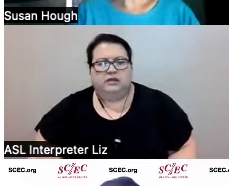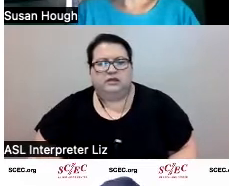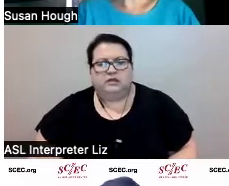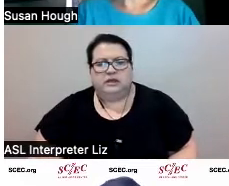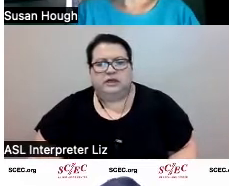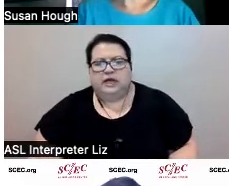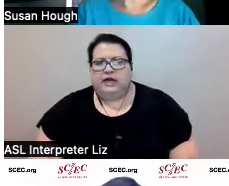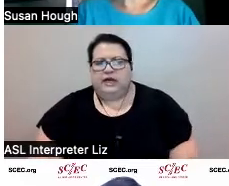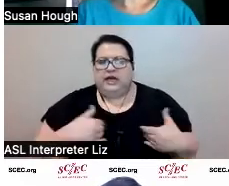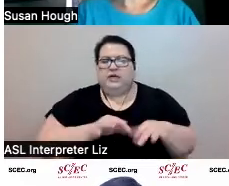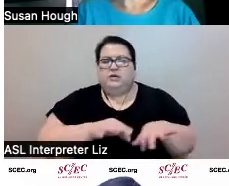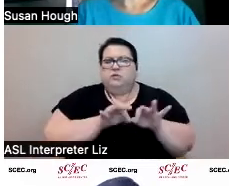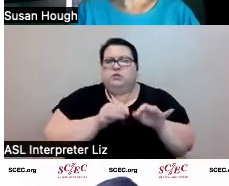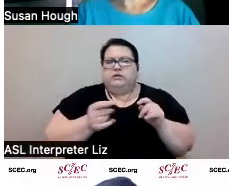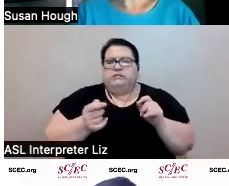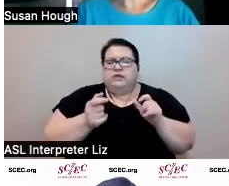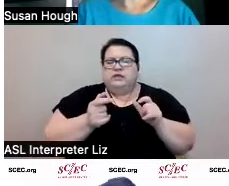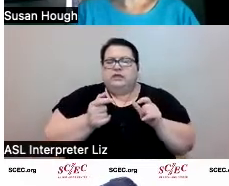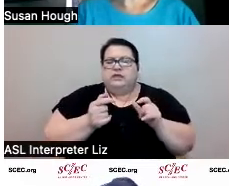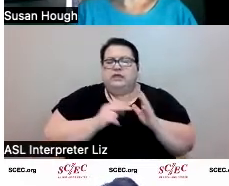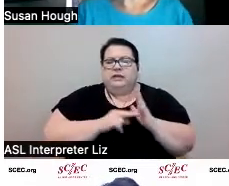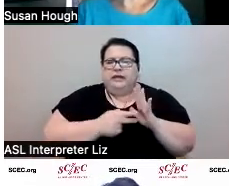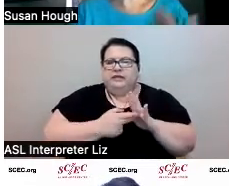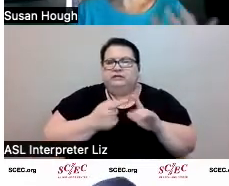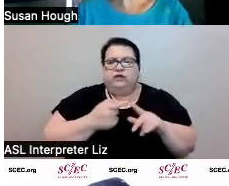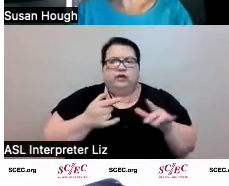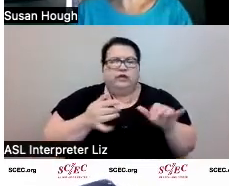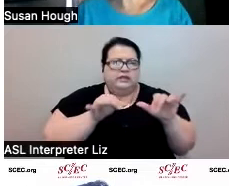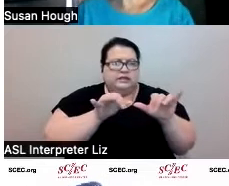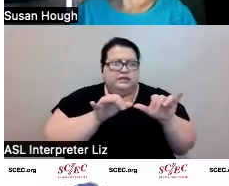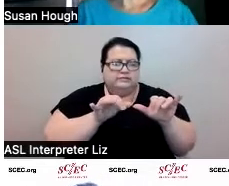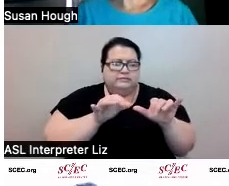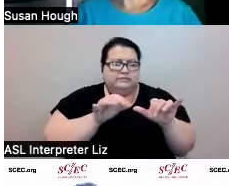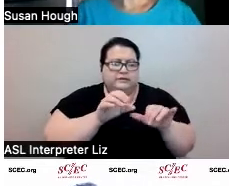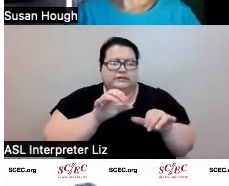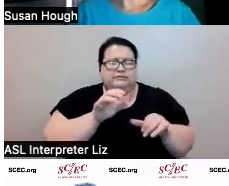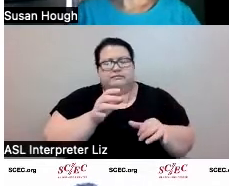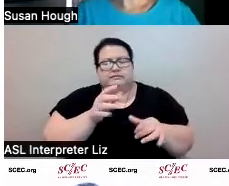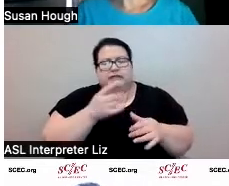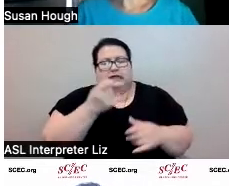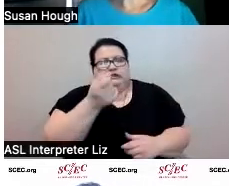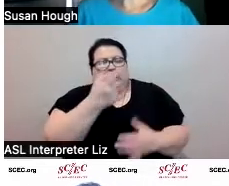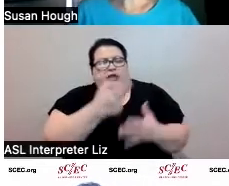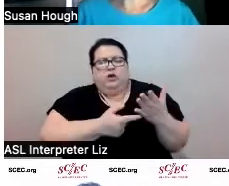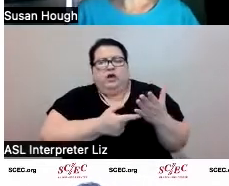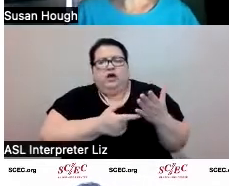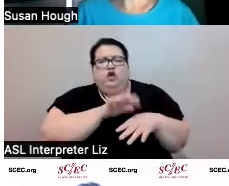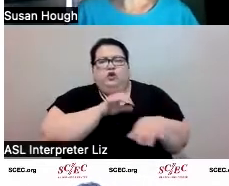immediate implications for seismic hazard assessment, understanding what earthquakes are possible on different